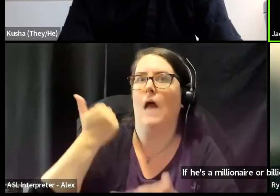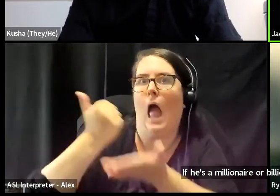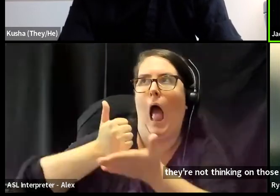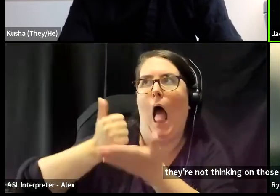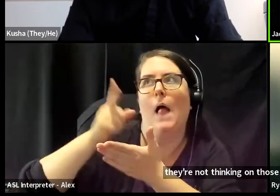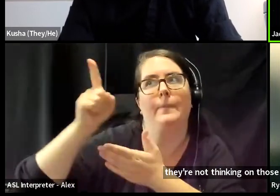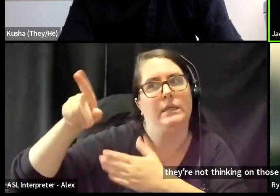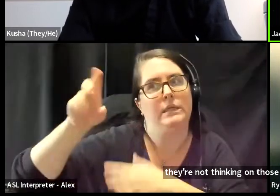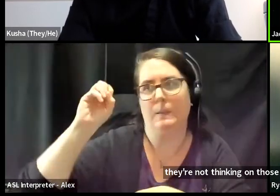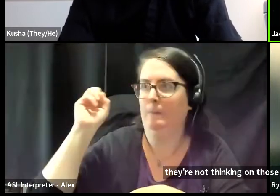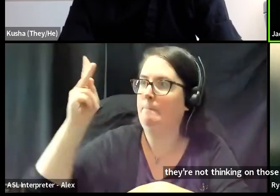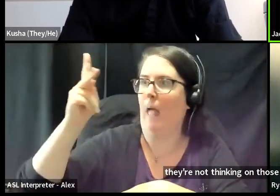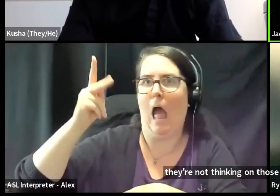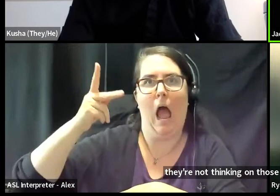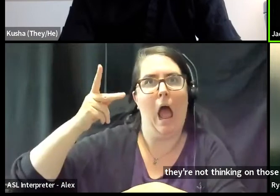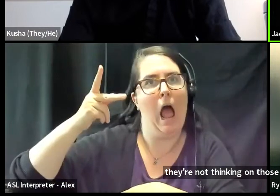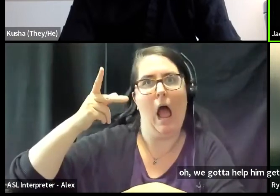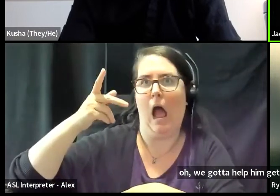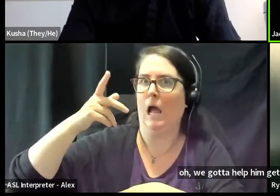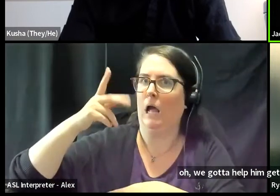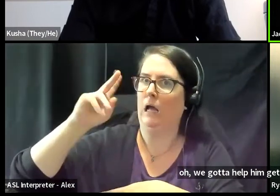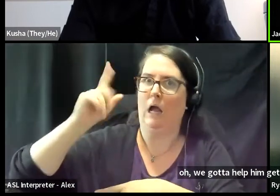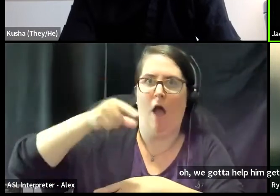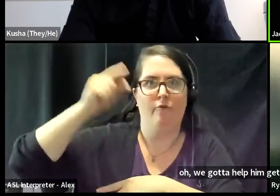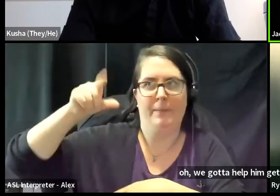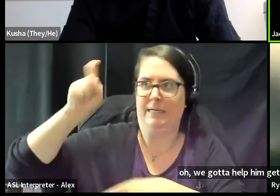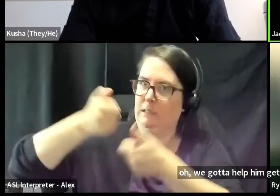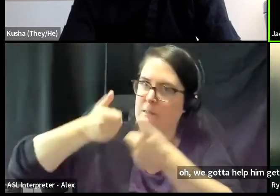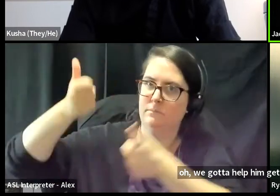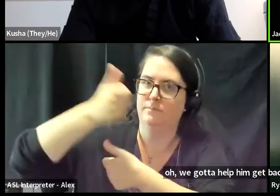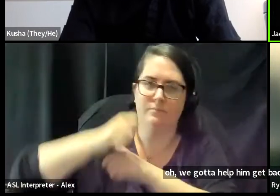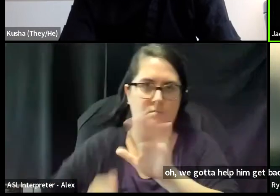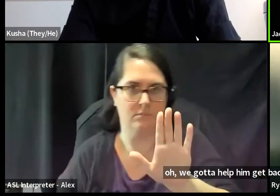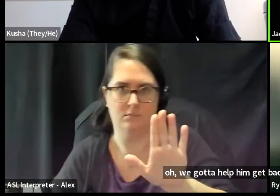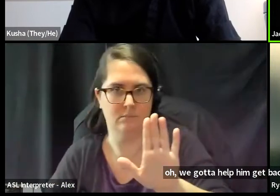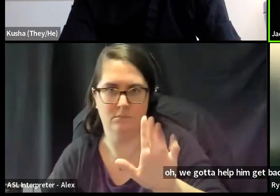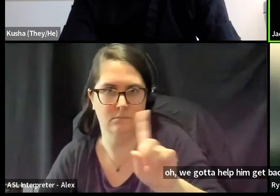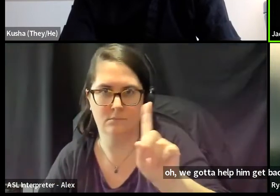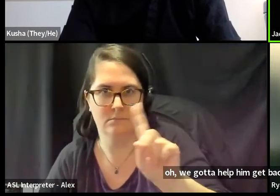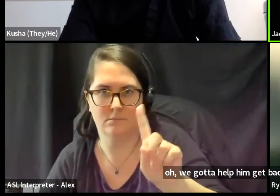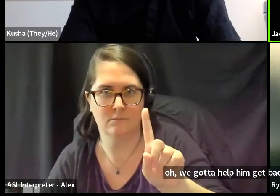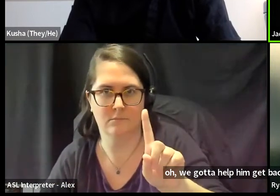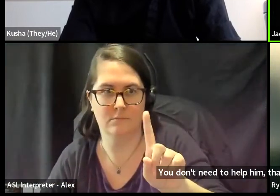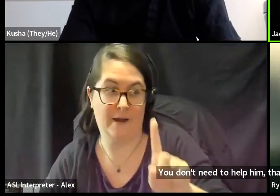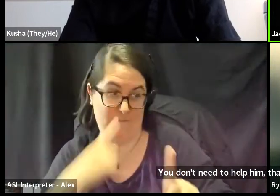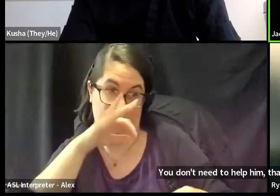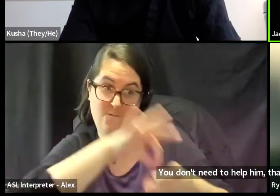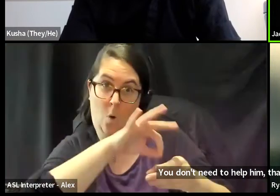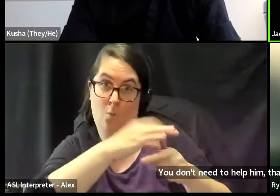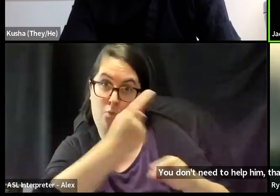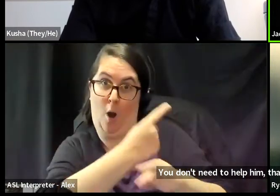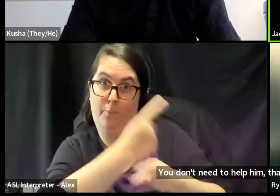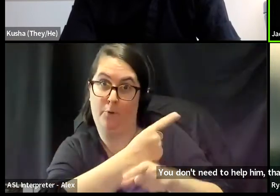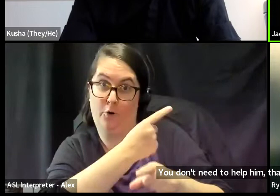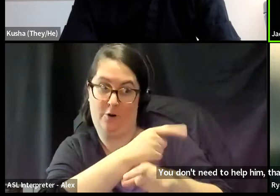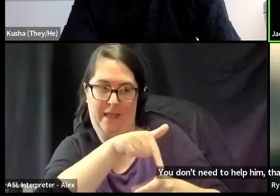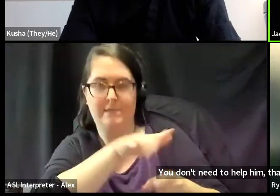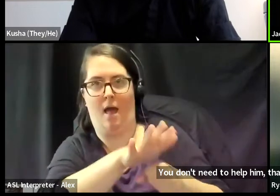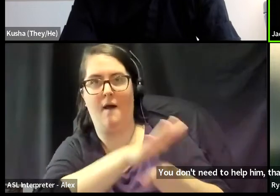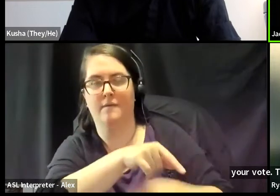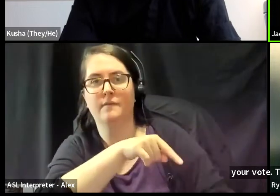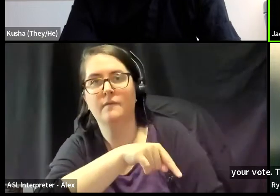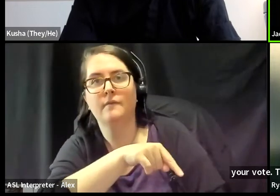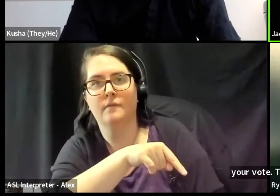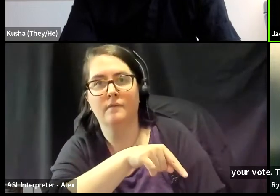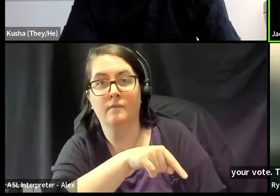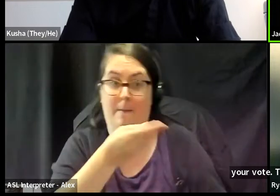back into the White House. You don't need to help him. You would help him by your vote. That's it. You don't need to give him any